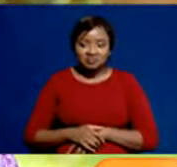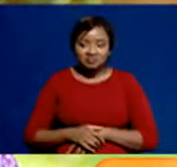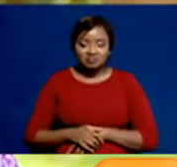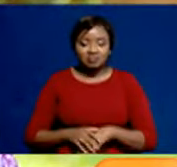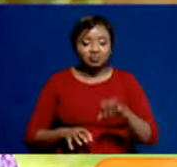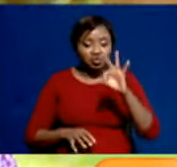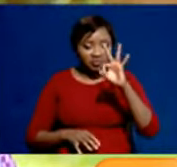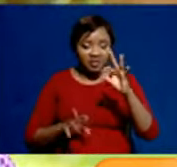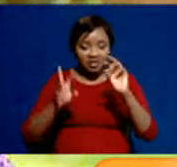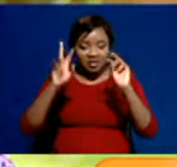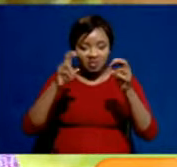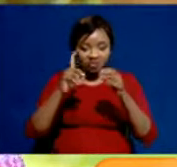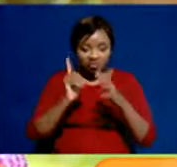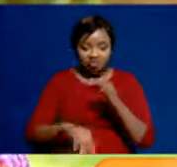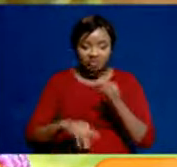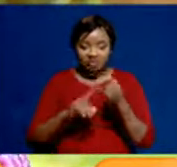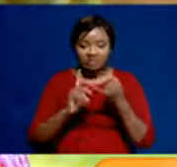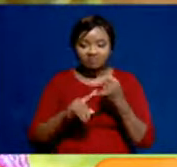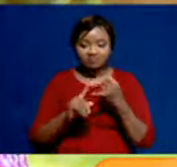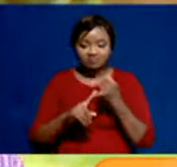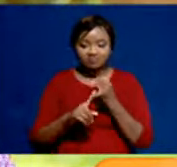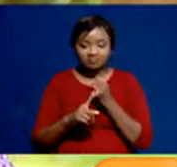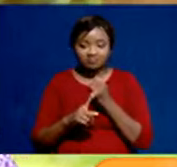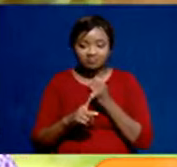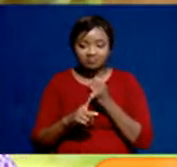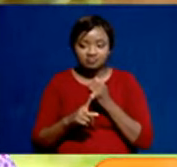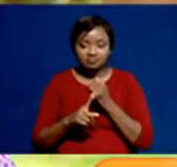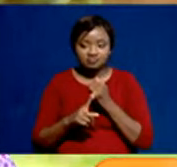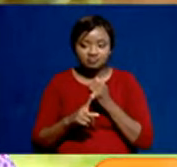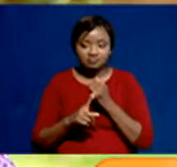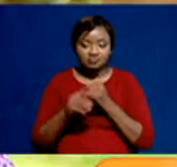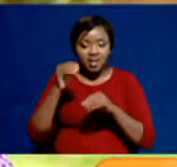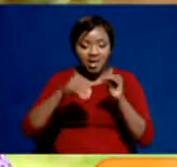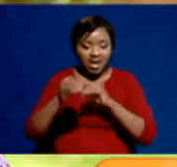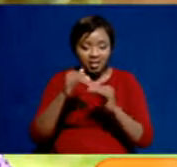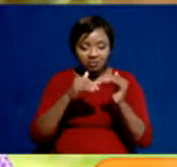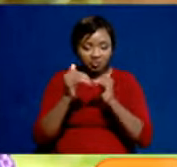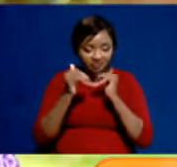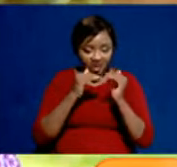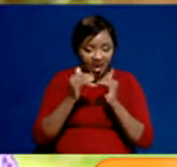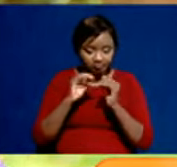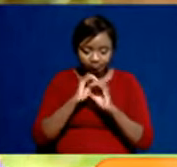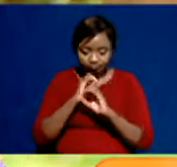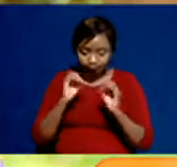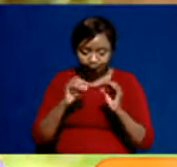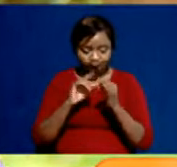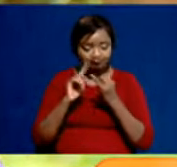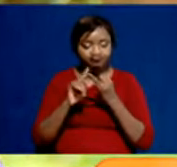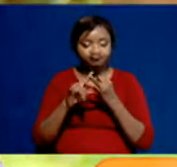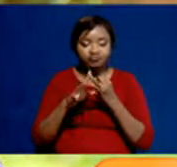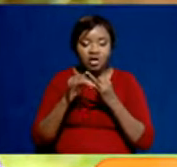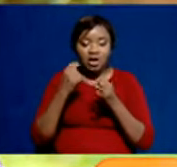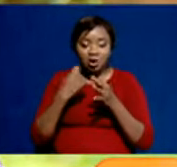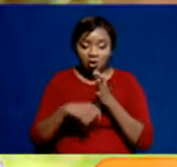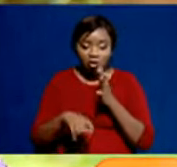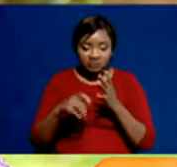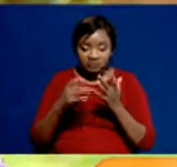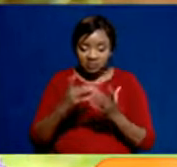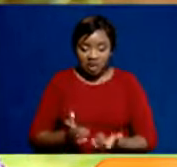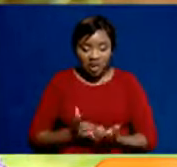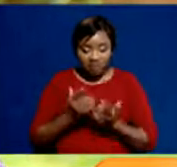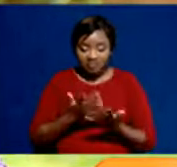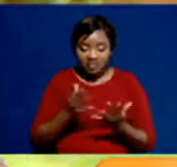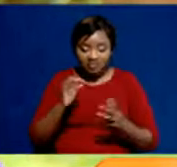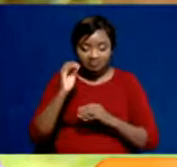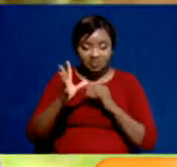of living. Okay. There were electoral justice, and the third issue, electoral